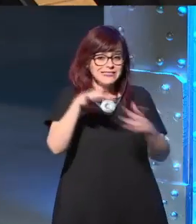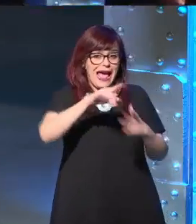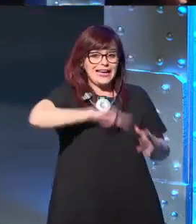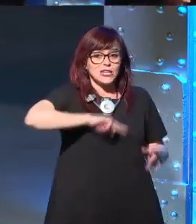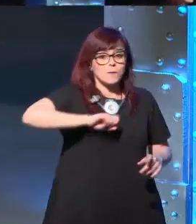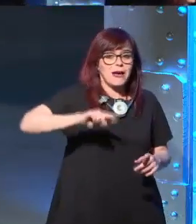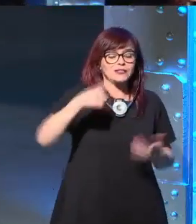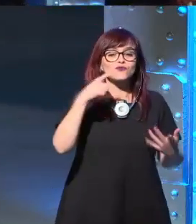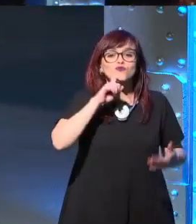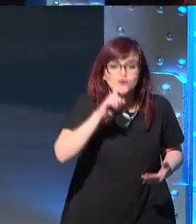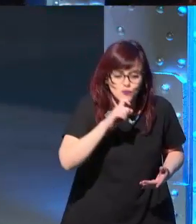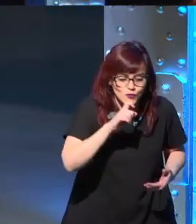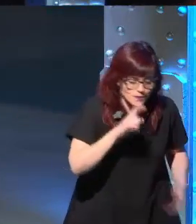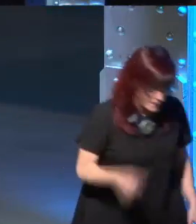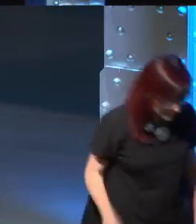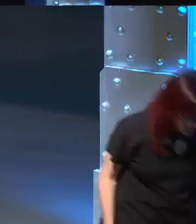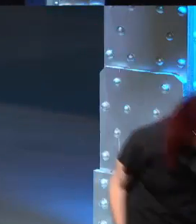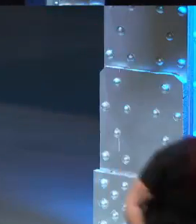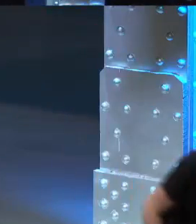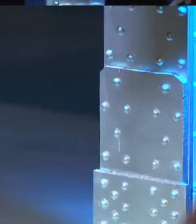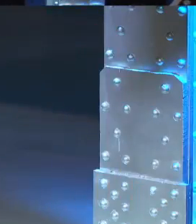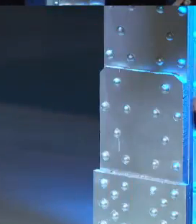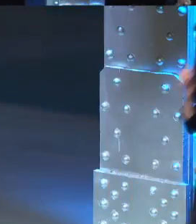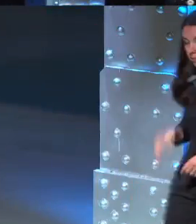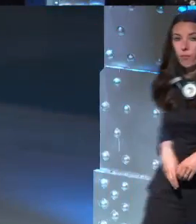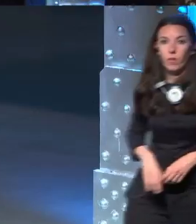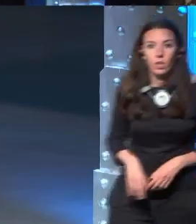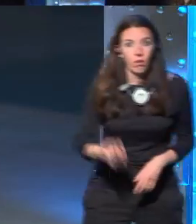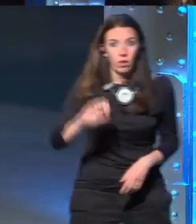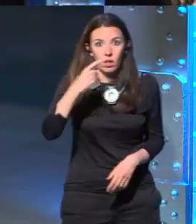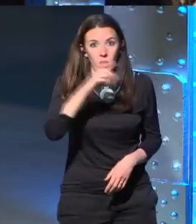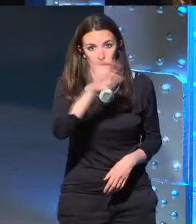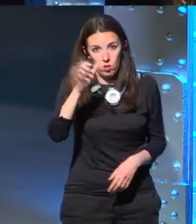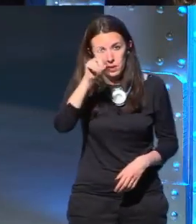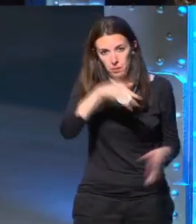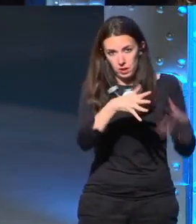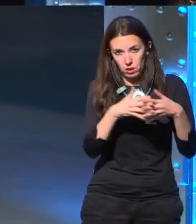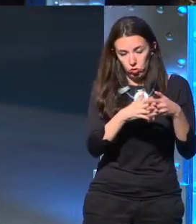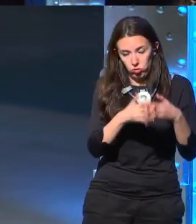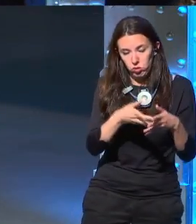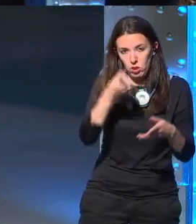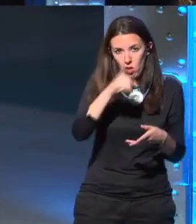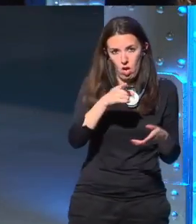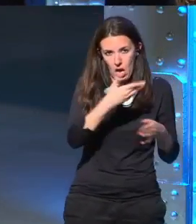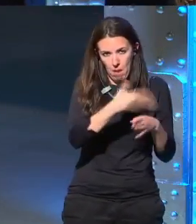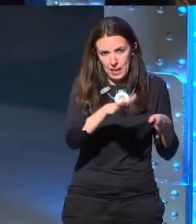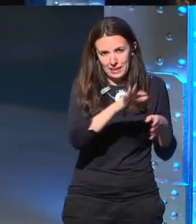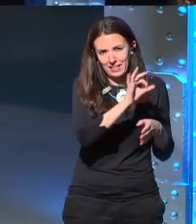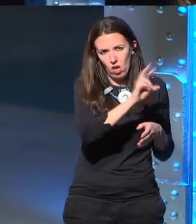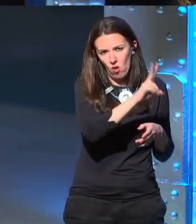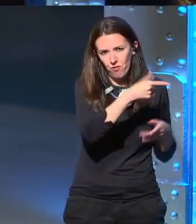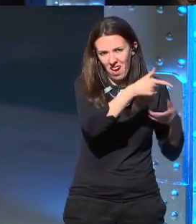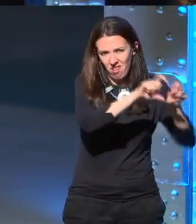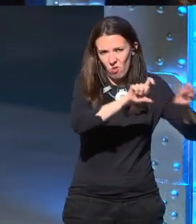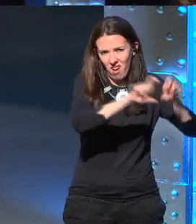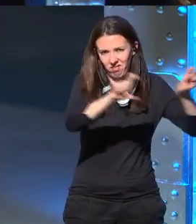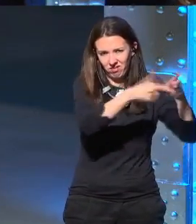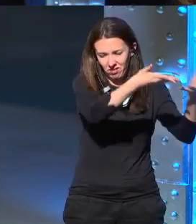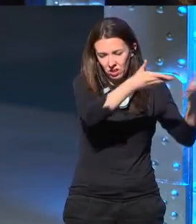in Europe, which is a problem in other places in the United States besides Silicon Valley, is people